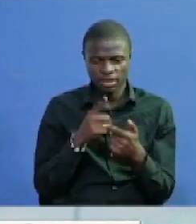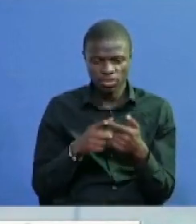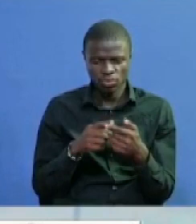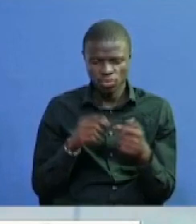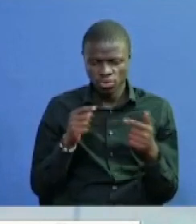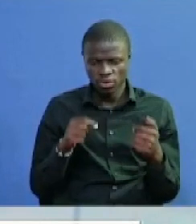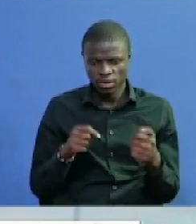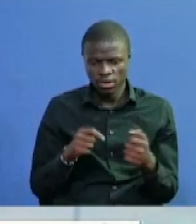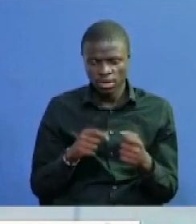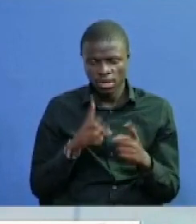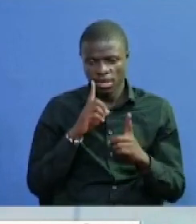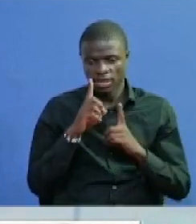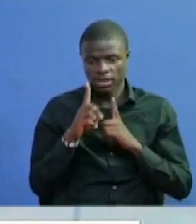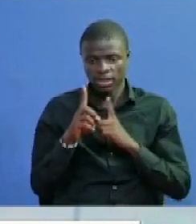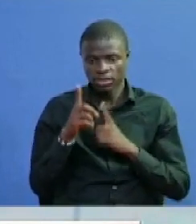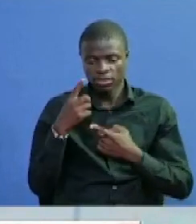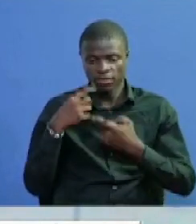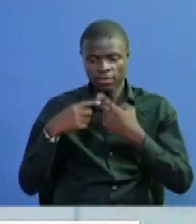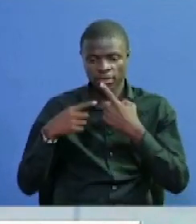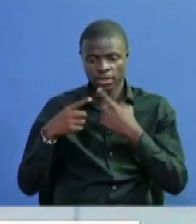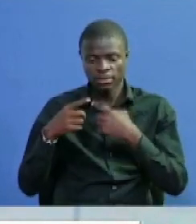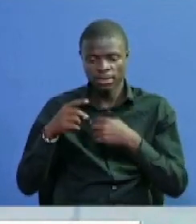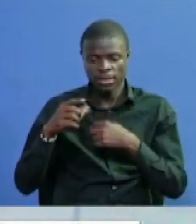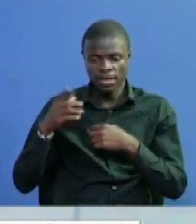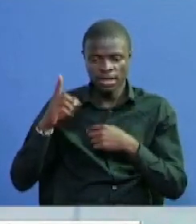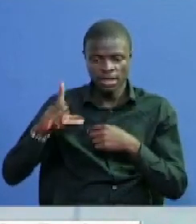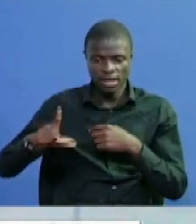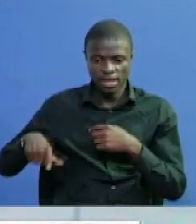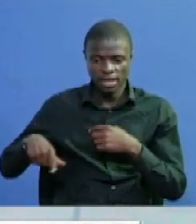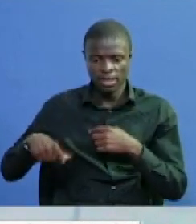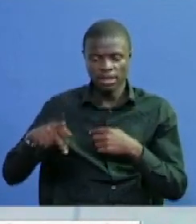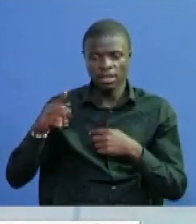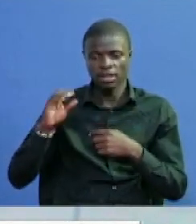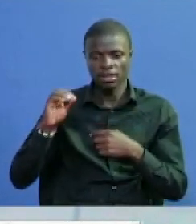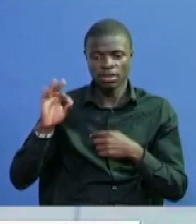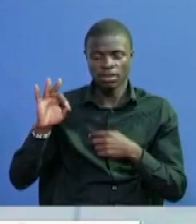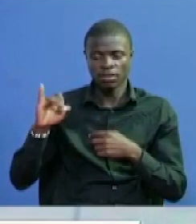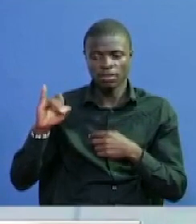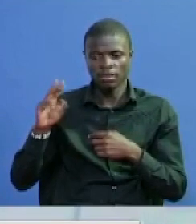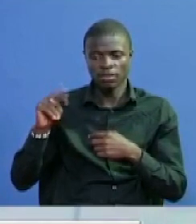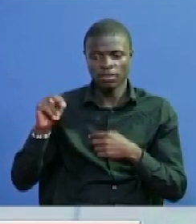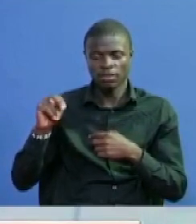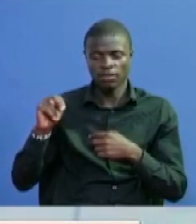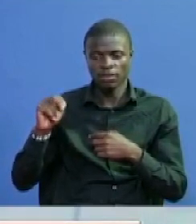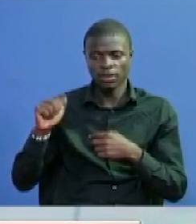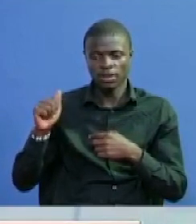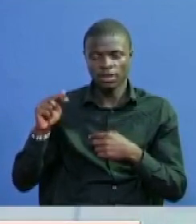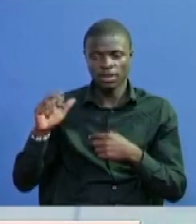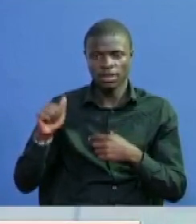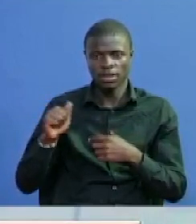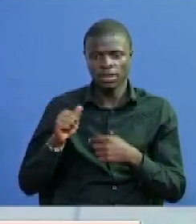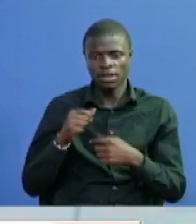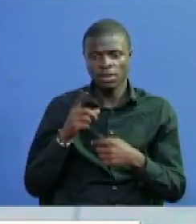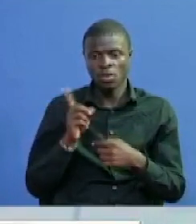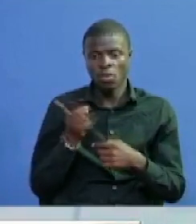were facilitated by the late Kofi Annan. And so that one could talk about, see that